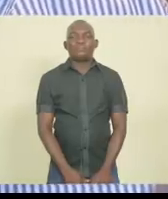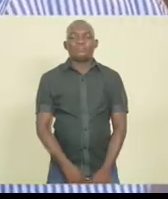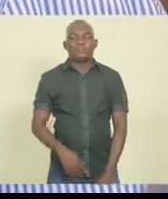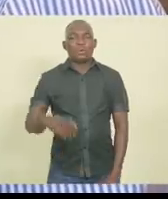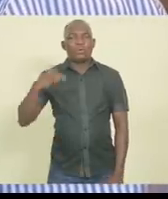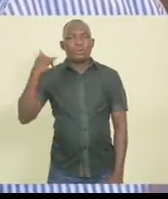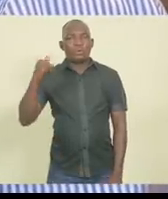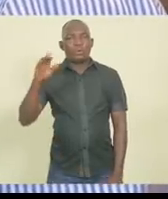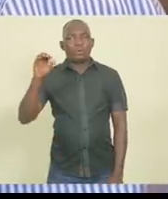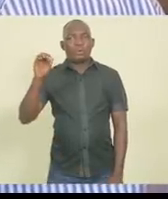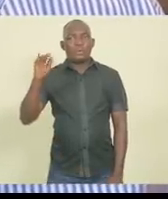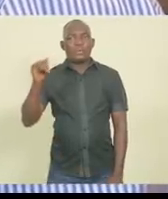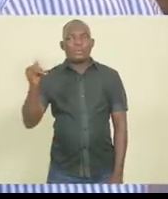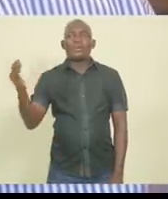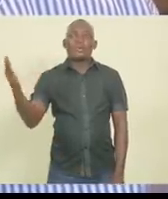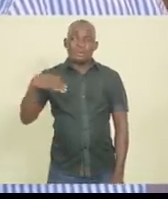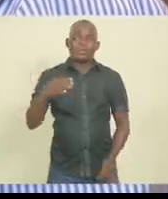Kobe, please come to the office.